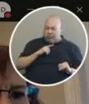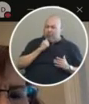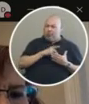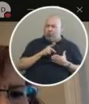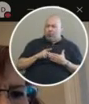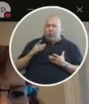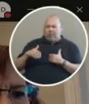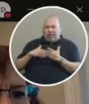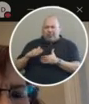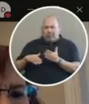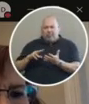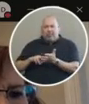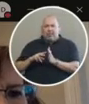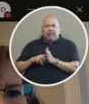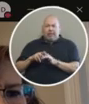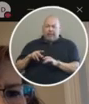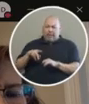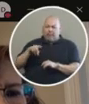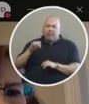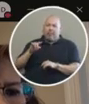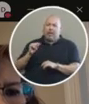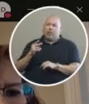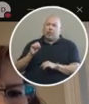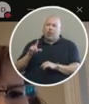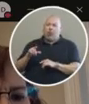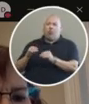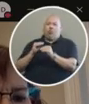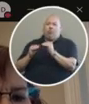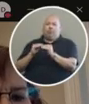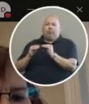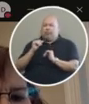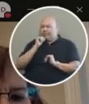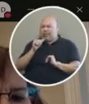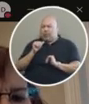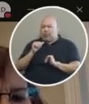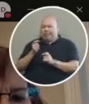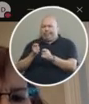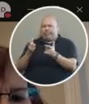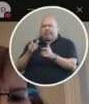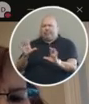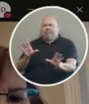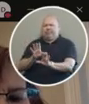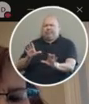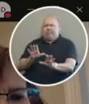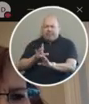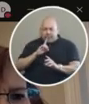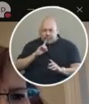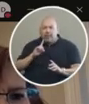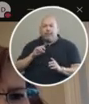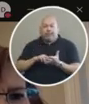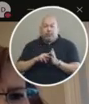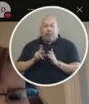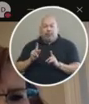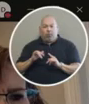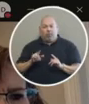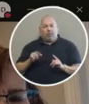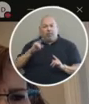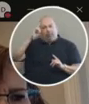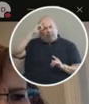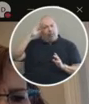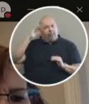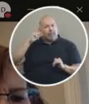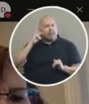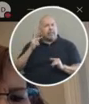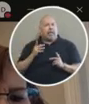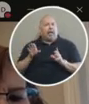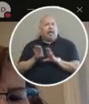keep those going. The pothole repairs are going to keep going. So it's not going to eliminate it in its entirety the way people have expected to